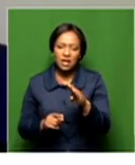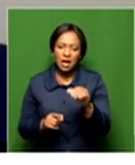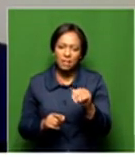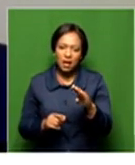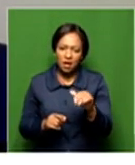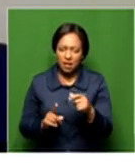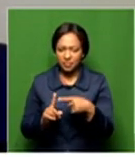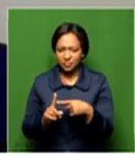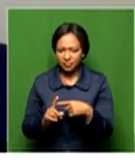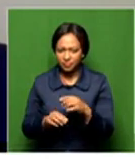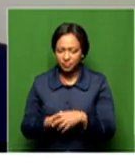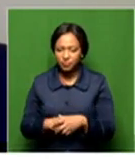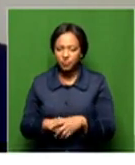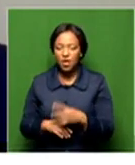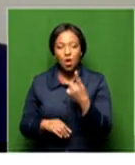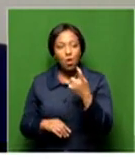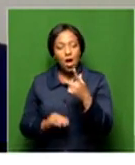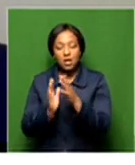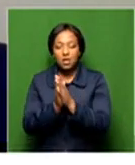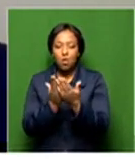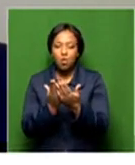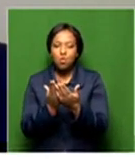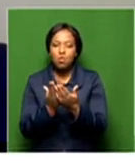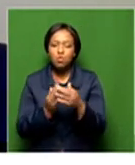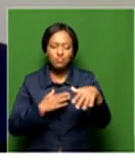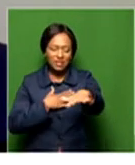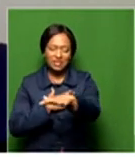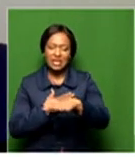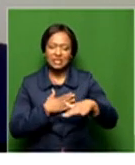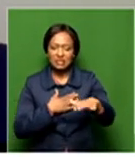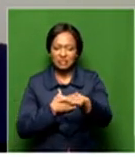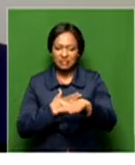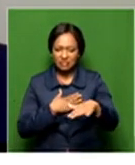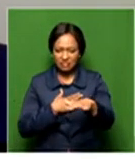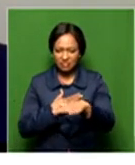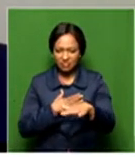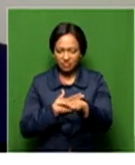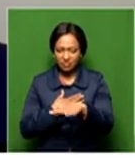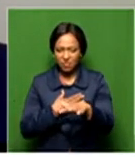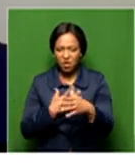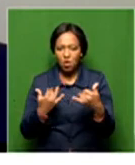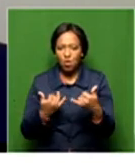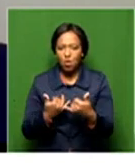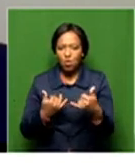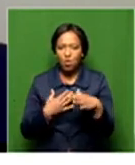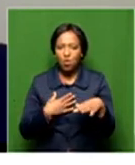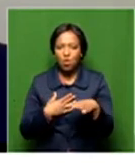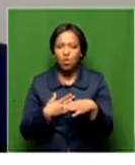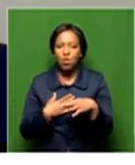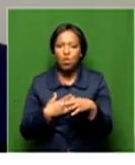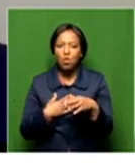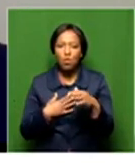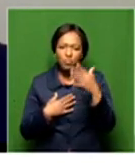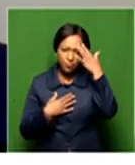of the interesting things I found about the book was its settings. I mean, its setting rather. It's based in the Republic of